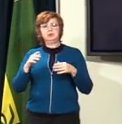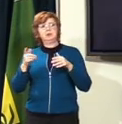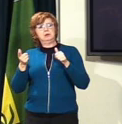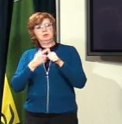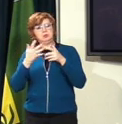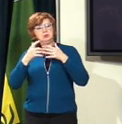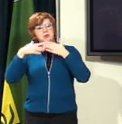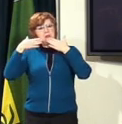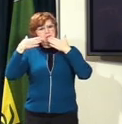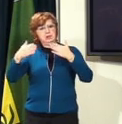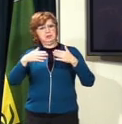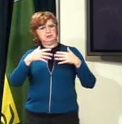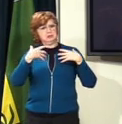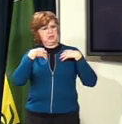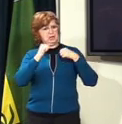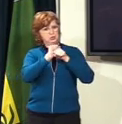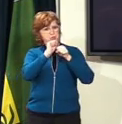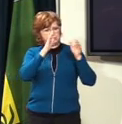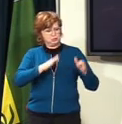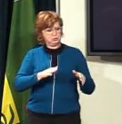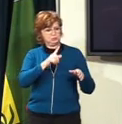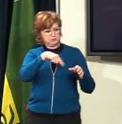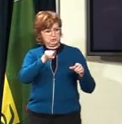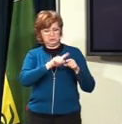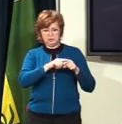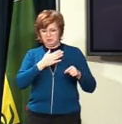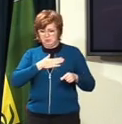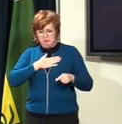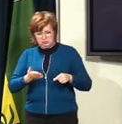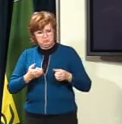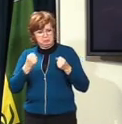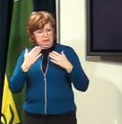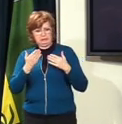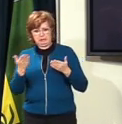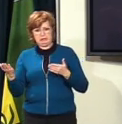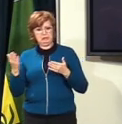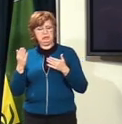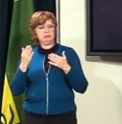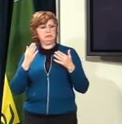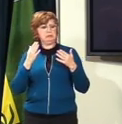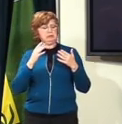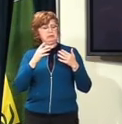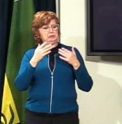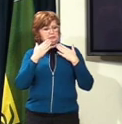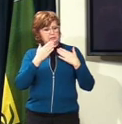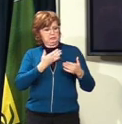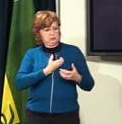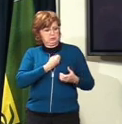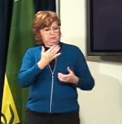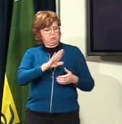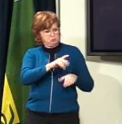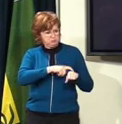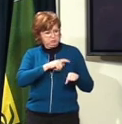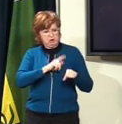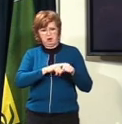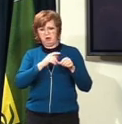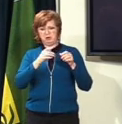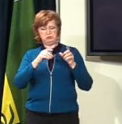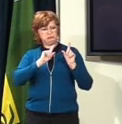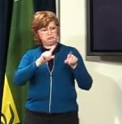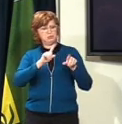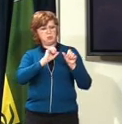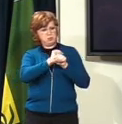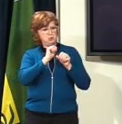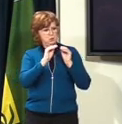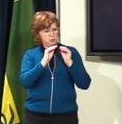helping provide care during extremely difficult times. So for members of the public watching or listening, I would encourage you to reach out to healthcare workers you know,